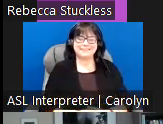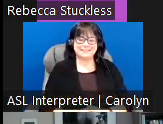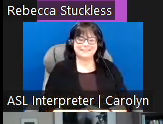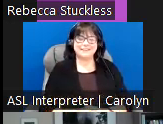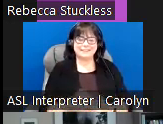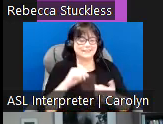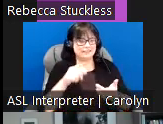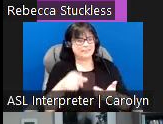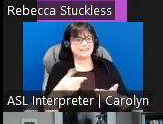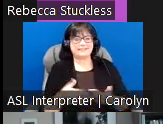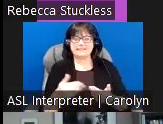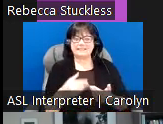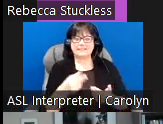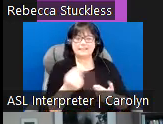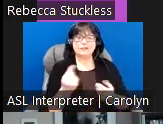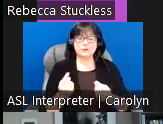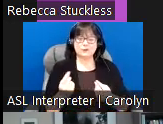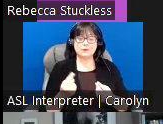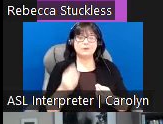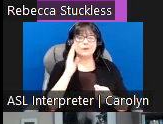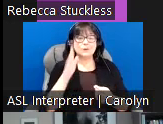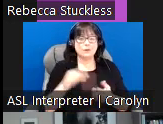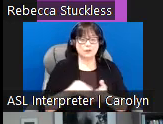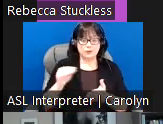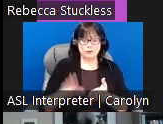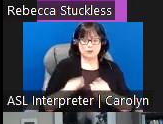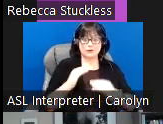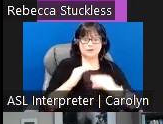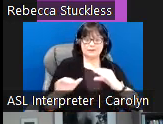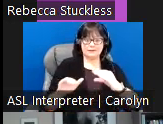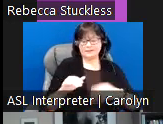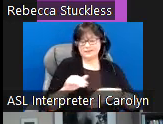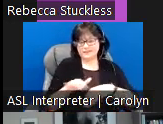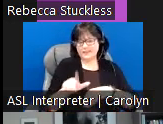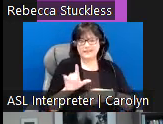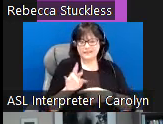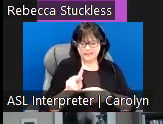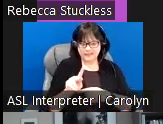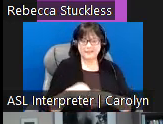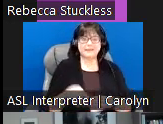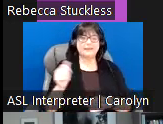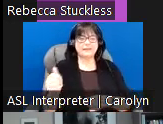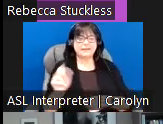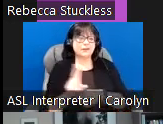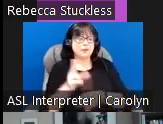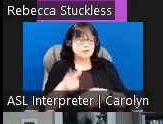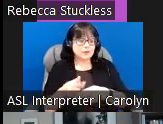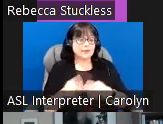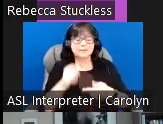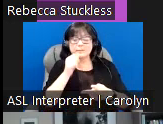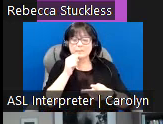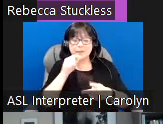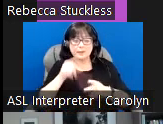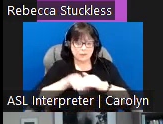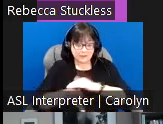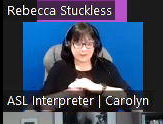administer. You send the student or the learner a link, username, password, they're into the test. We haven't had any of our learners that